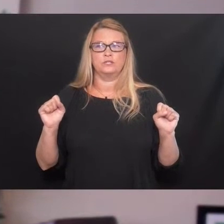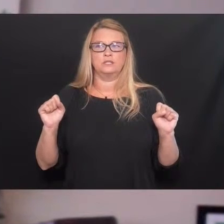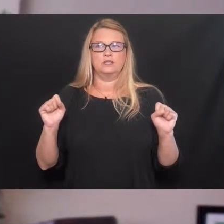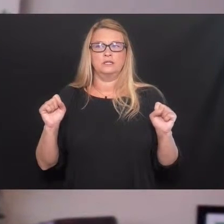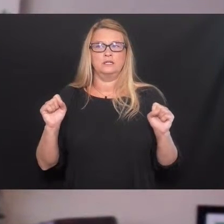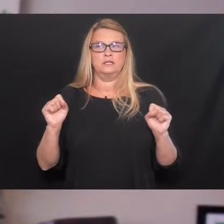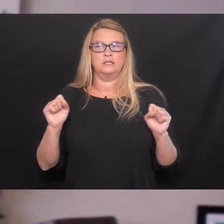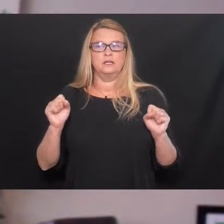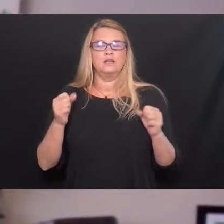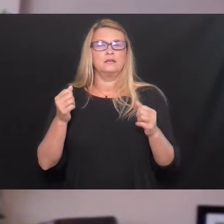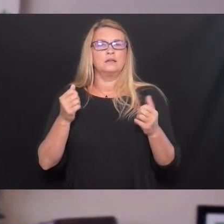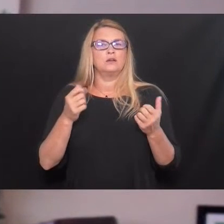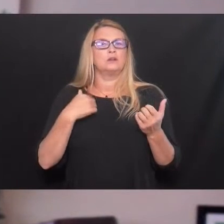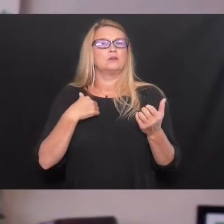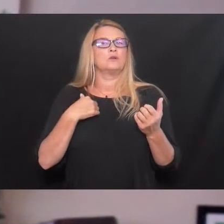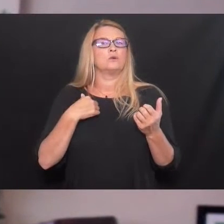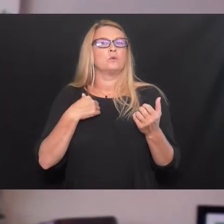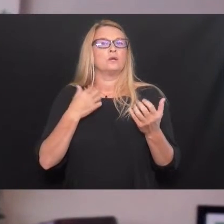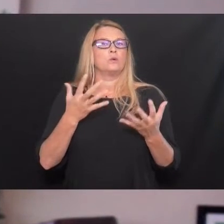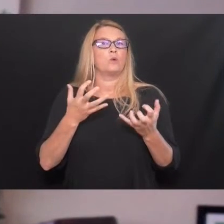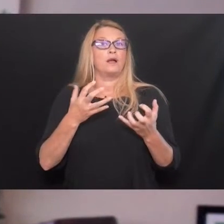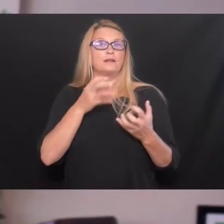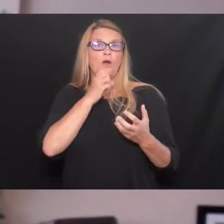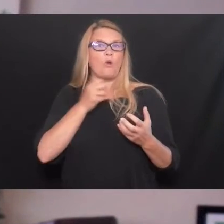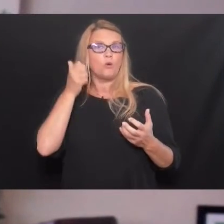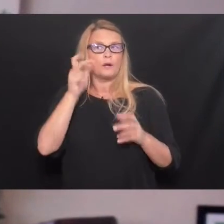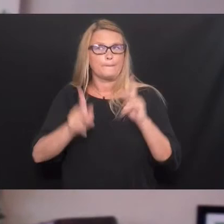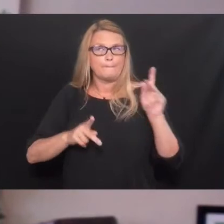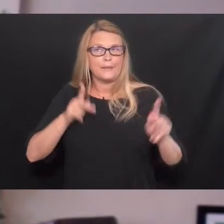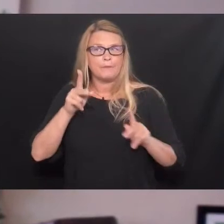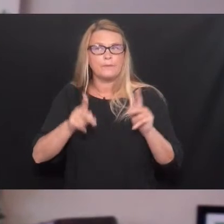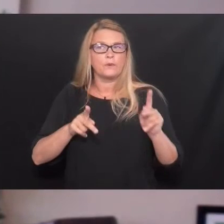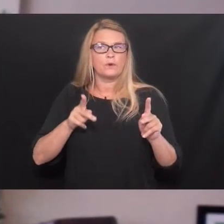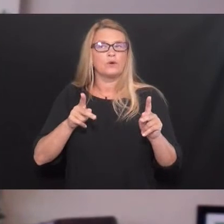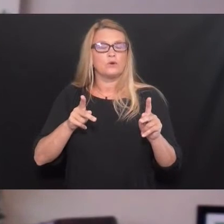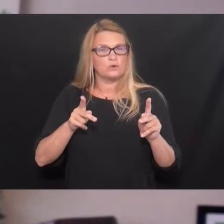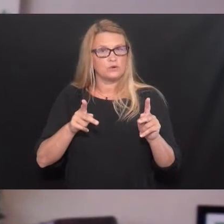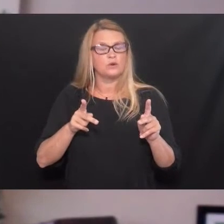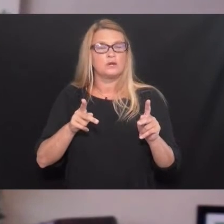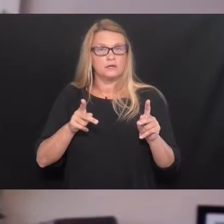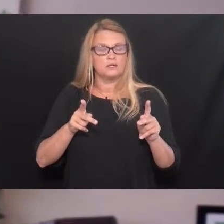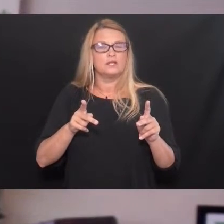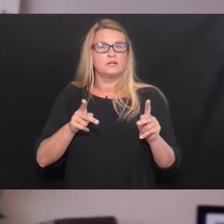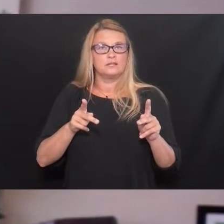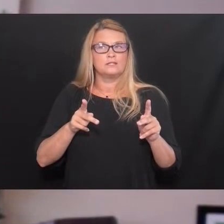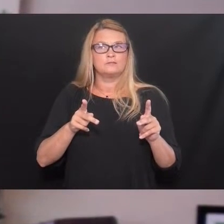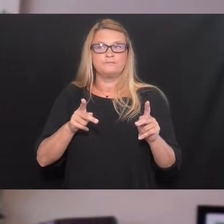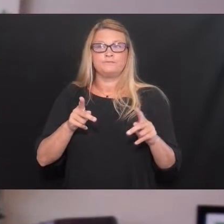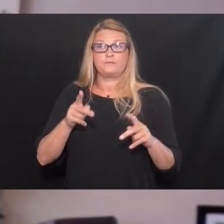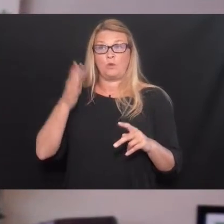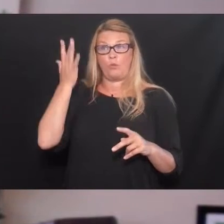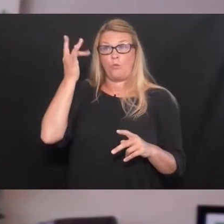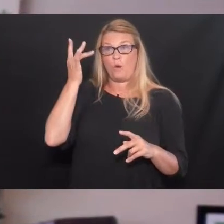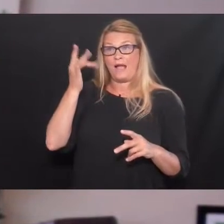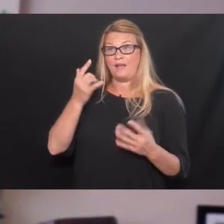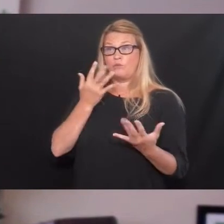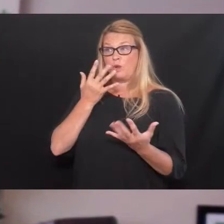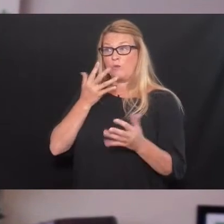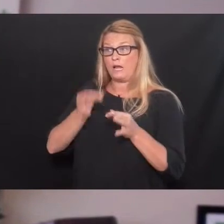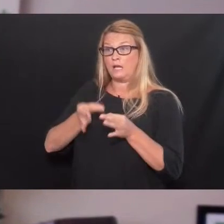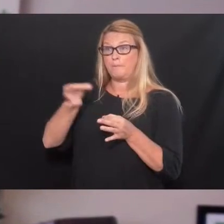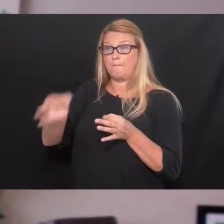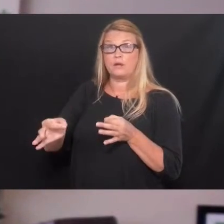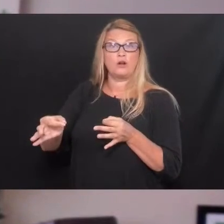to our residents, particularly those older people that are farthest from their vaccine, because ultimately, if we wait too